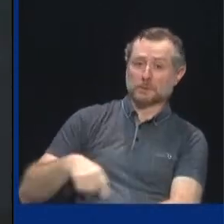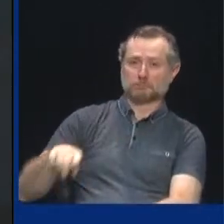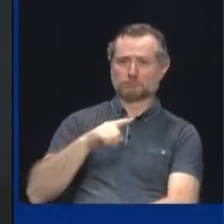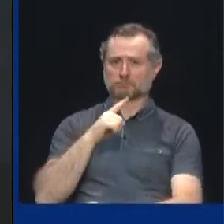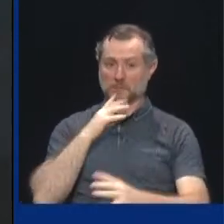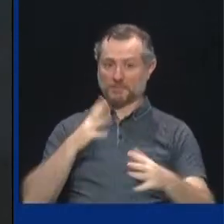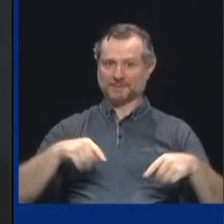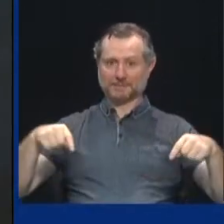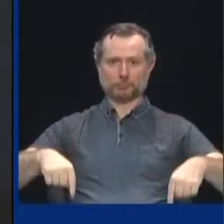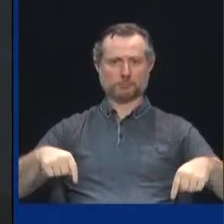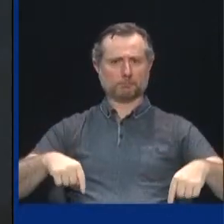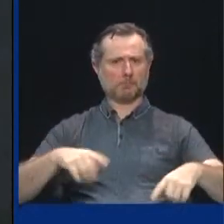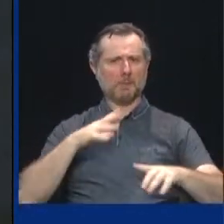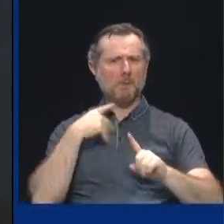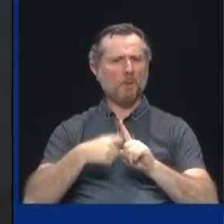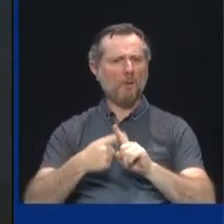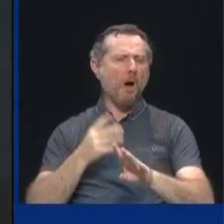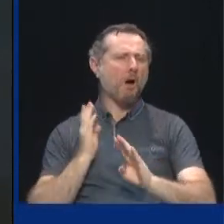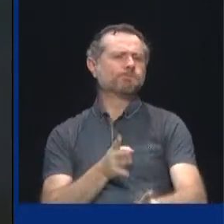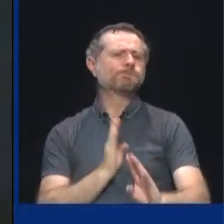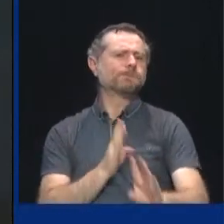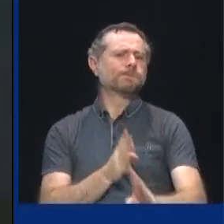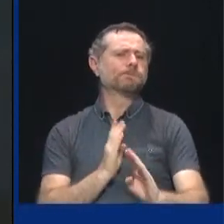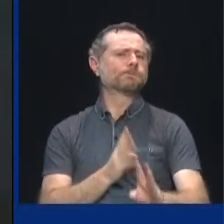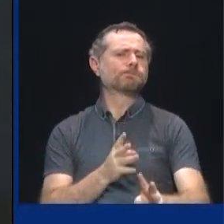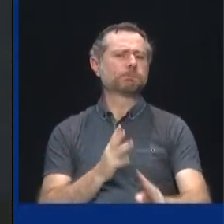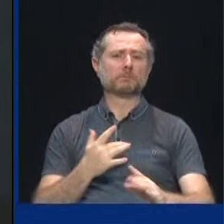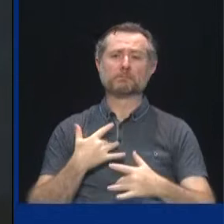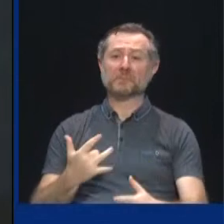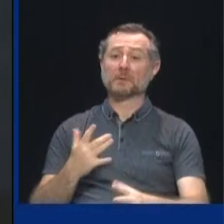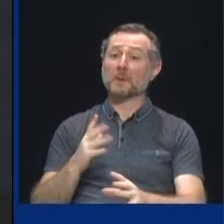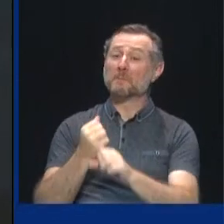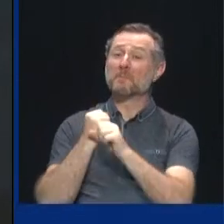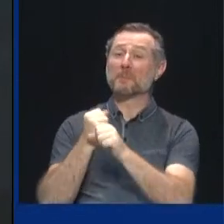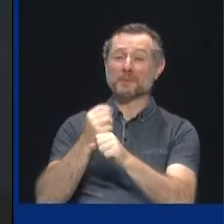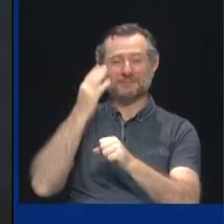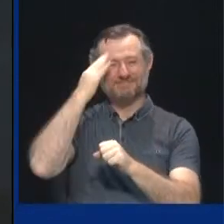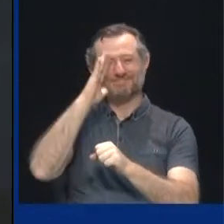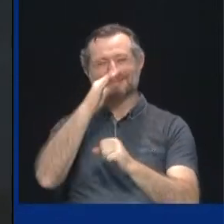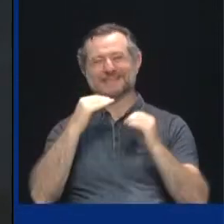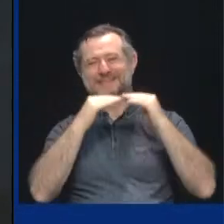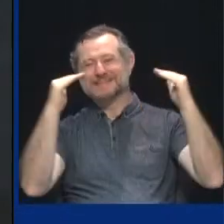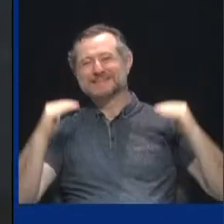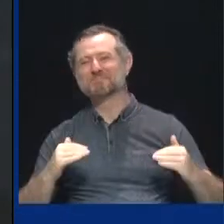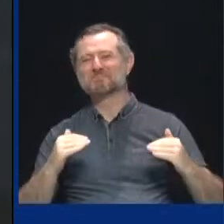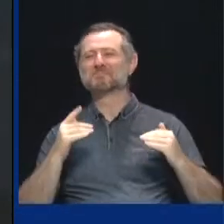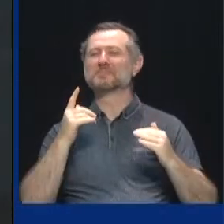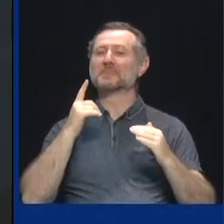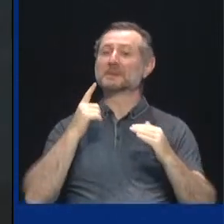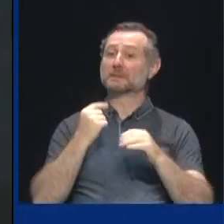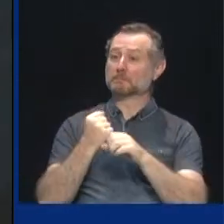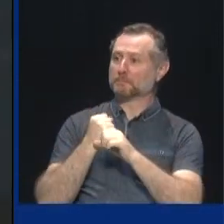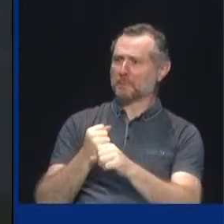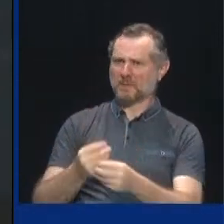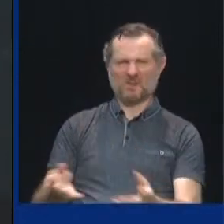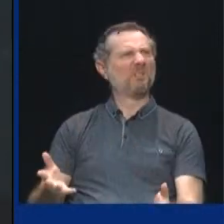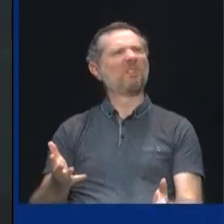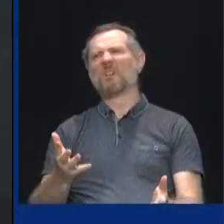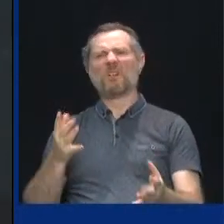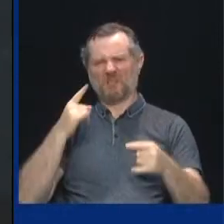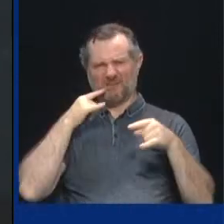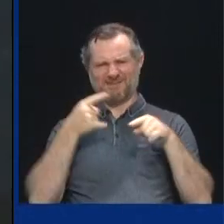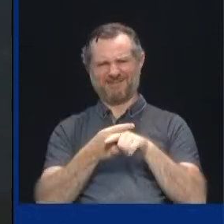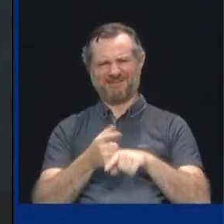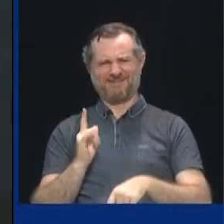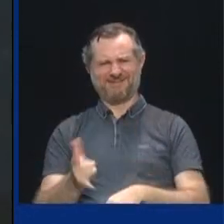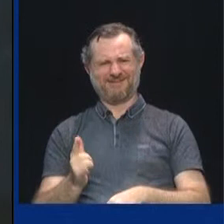months. You normally don't have a baseball stadium as a vaccination site. And I remember